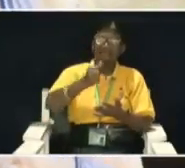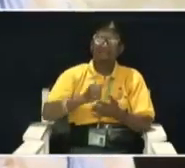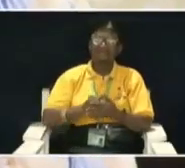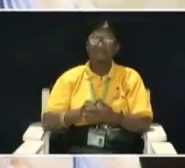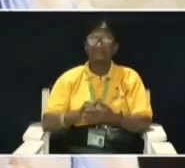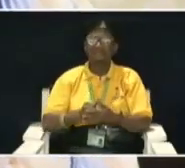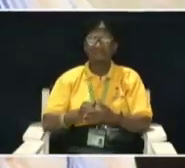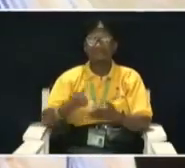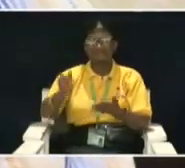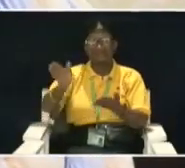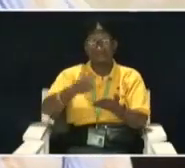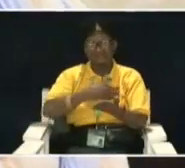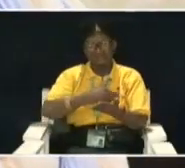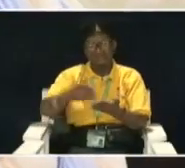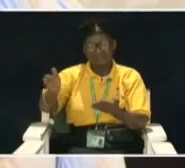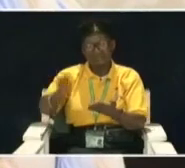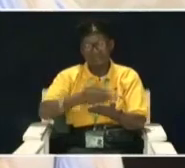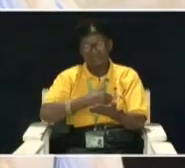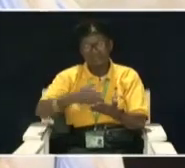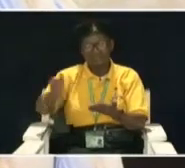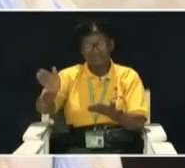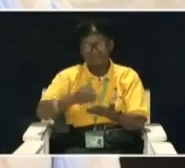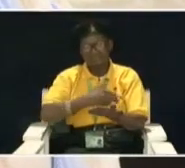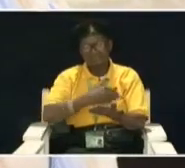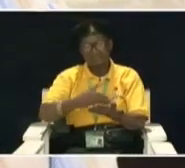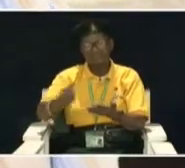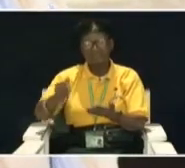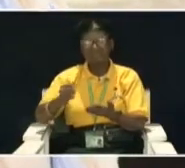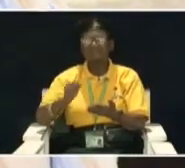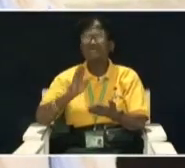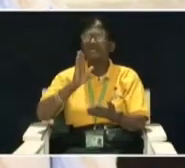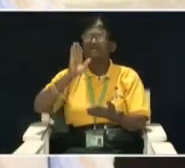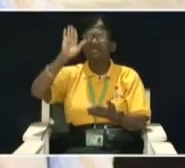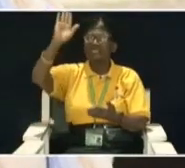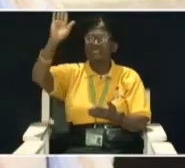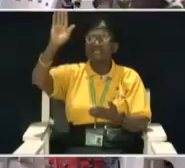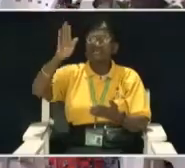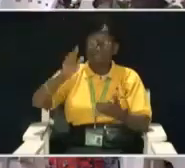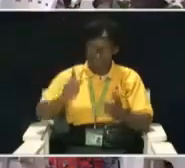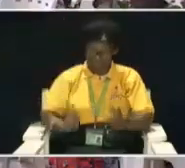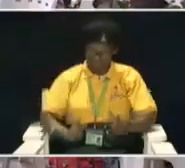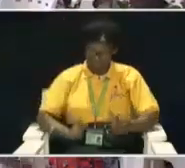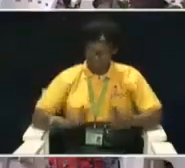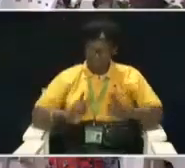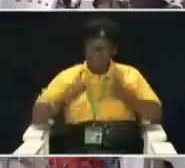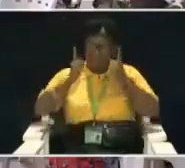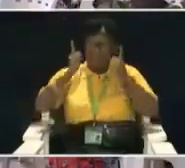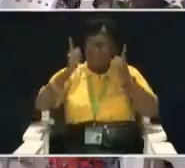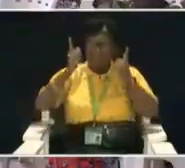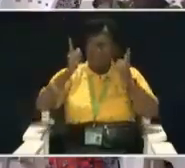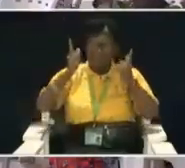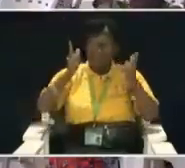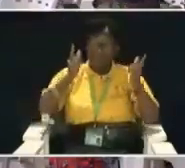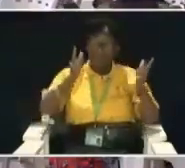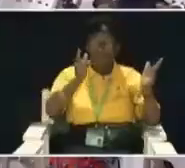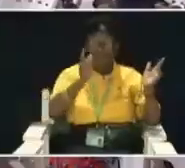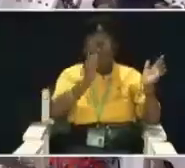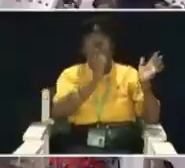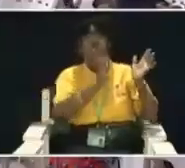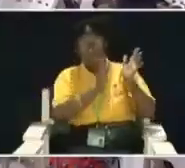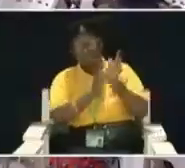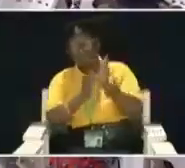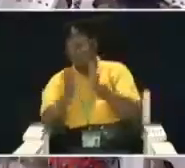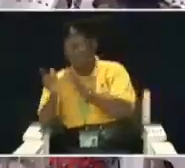Amen. He's alive. Amen. He's alive.